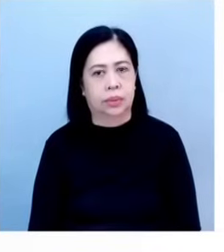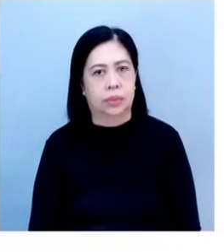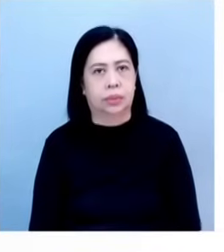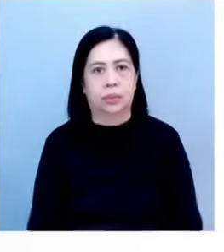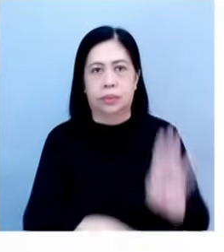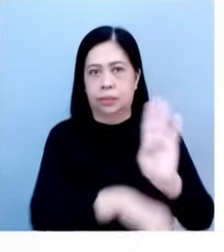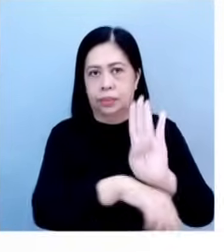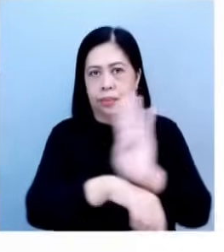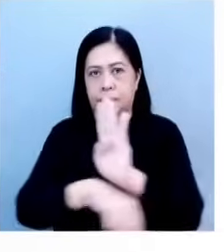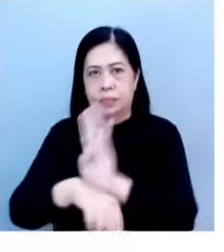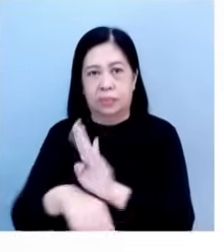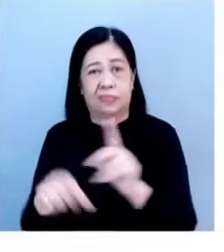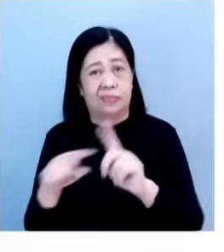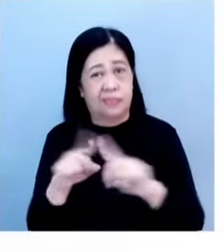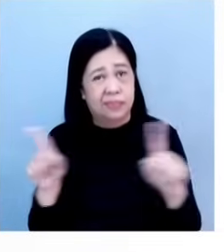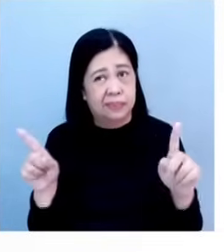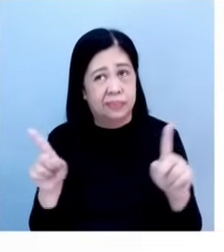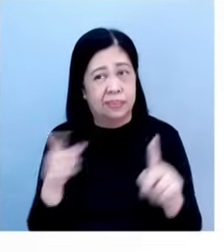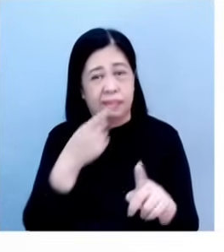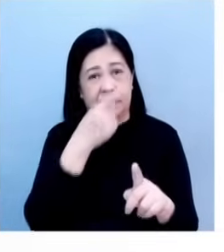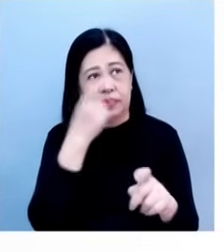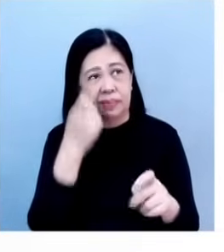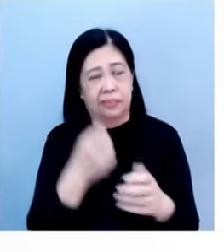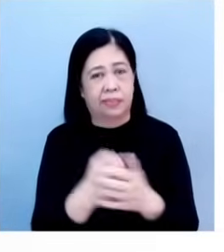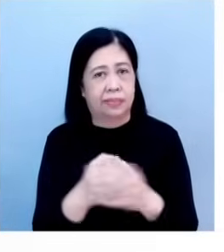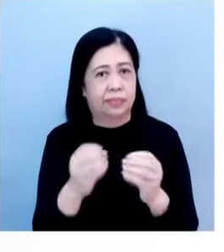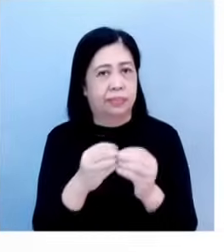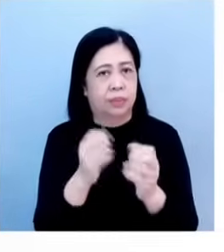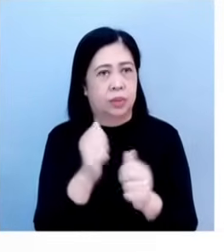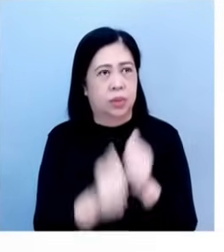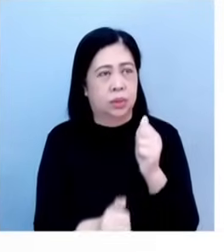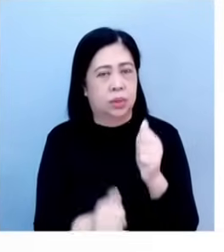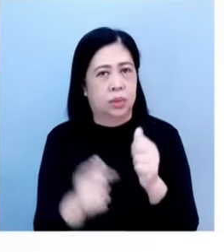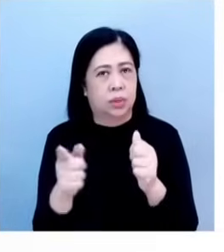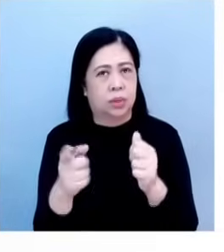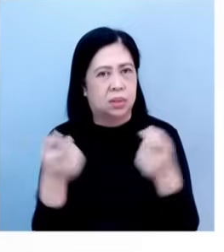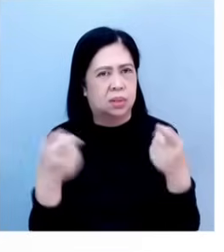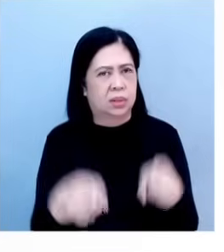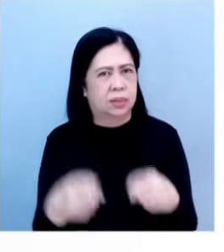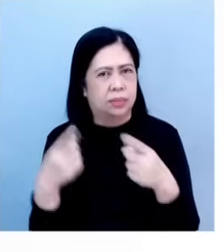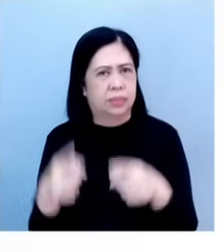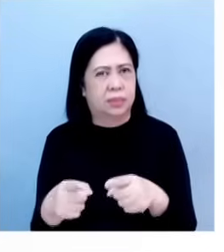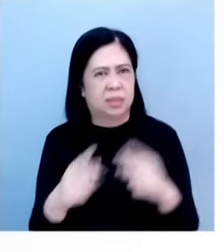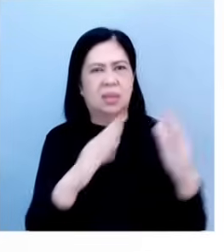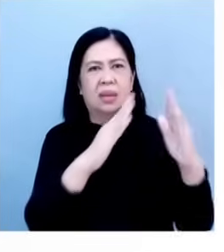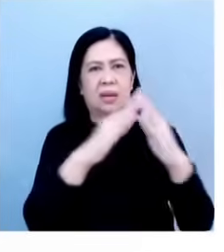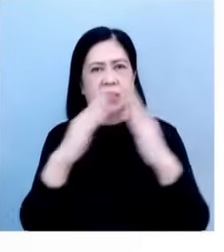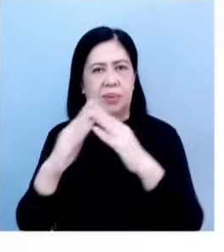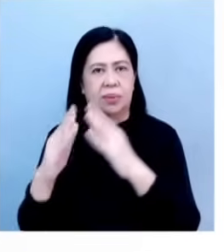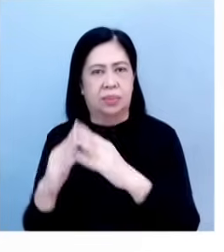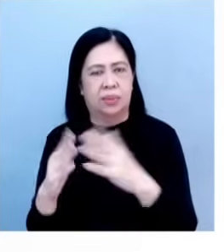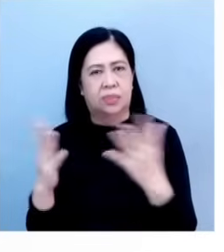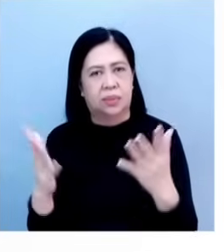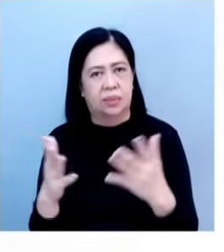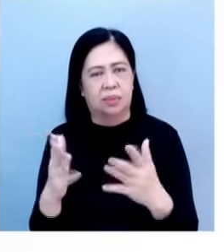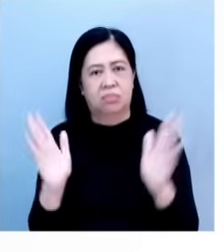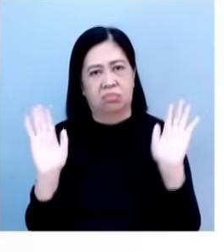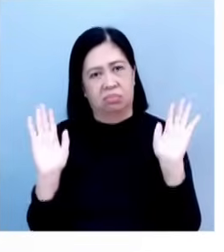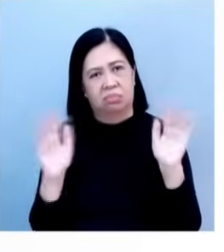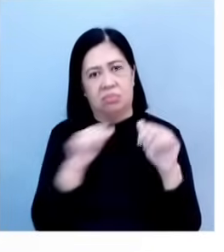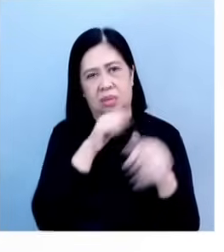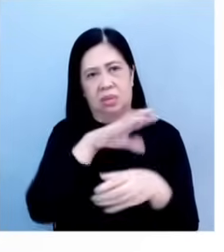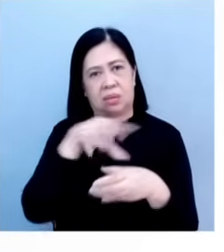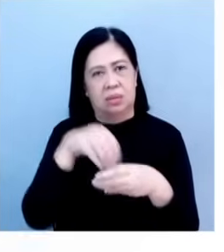establishments. Ano? However, dahil nga po majority nitong incidents natin ay residential, hindi po kasi siya